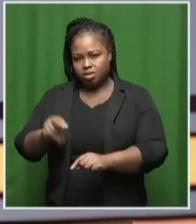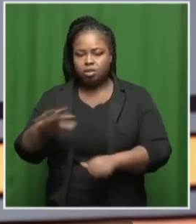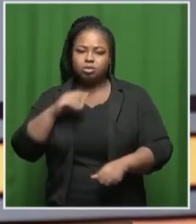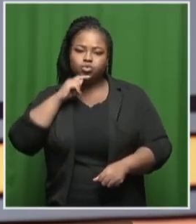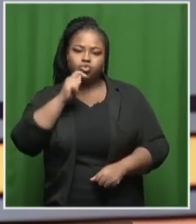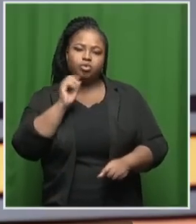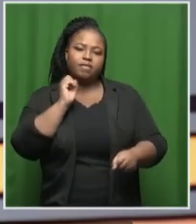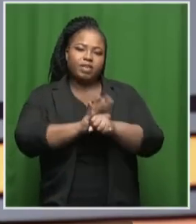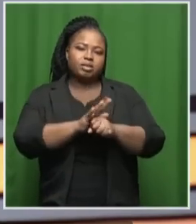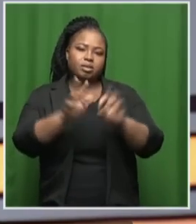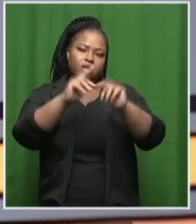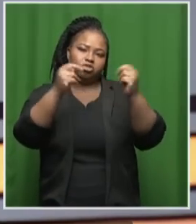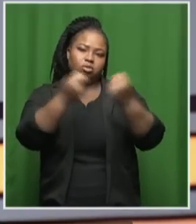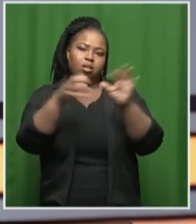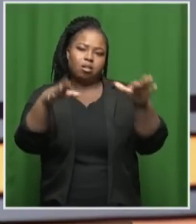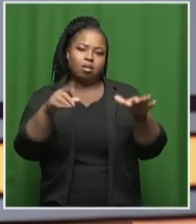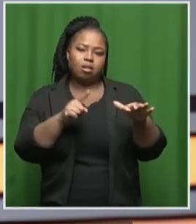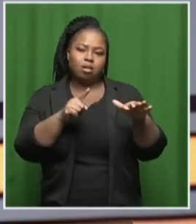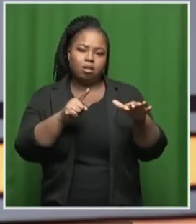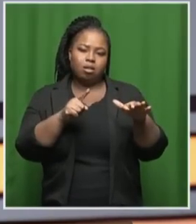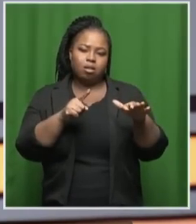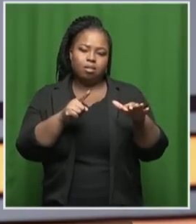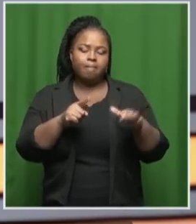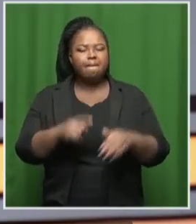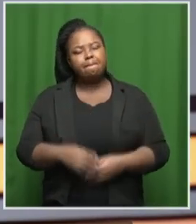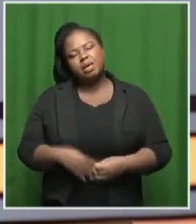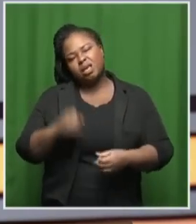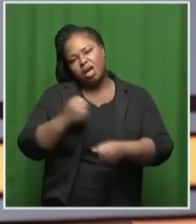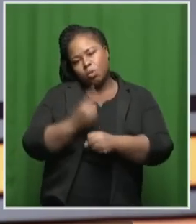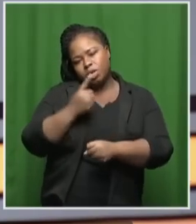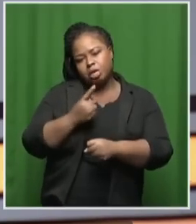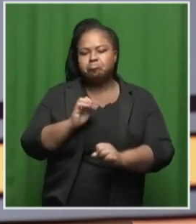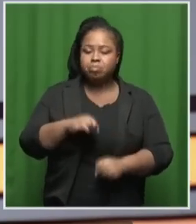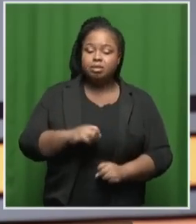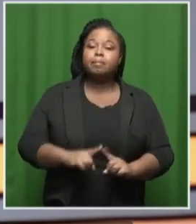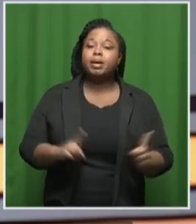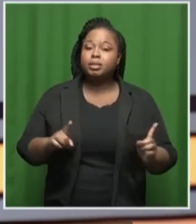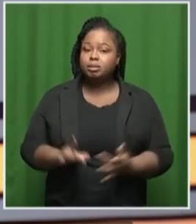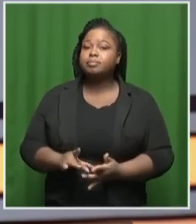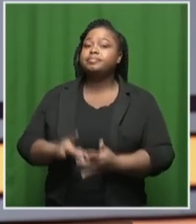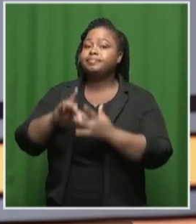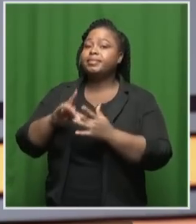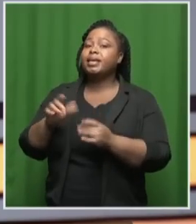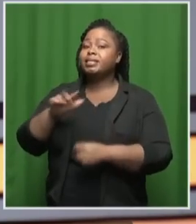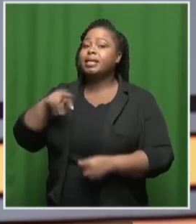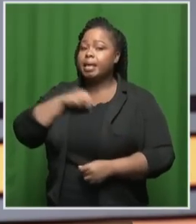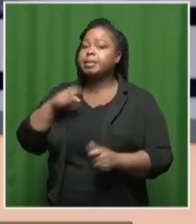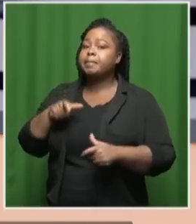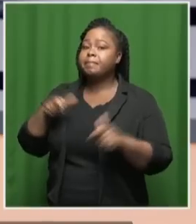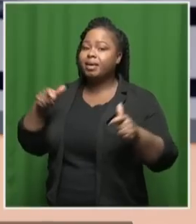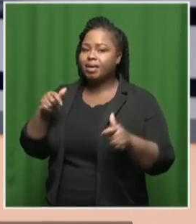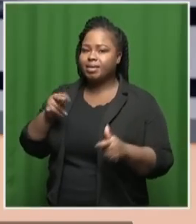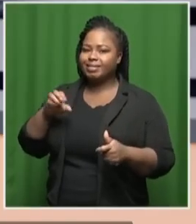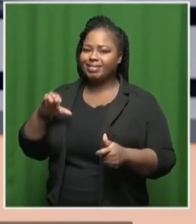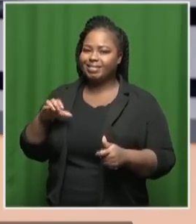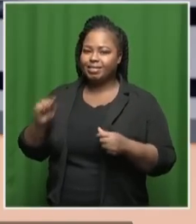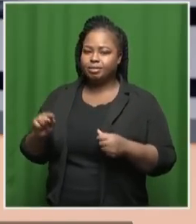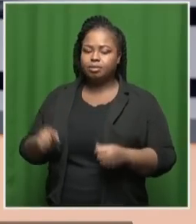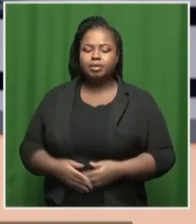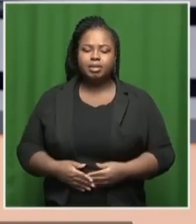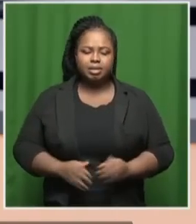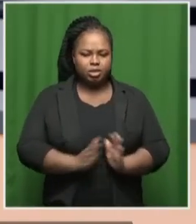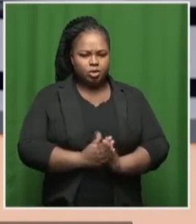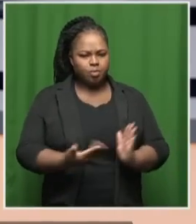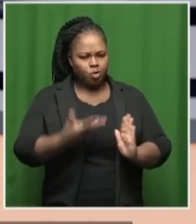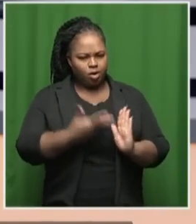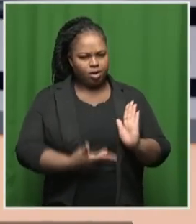it plays out. Gauteng, sure, but KZN is the big one. Is the big one. And in the book, which as I